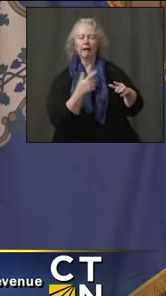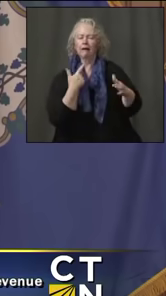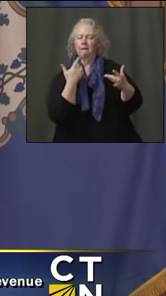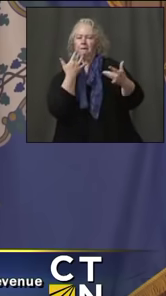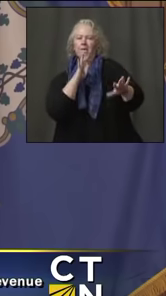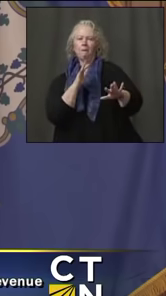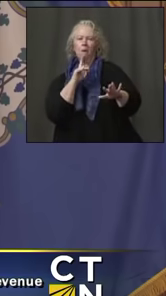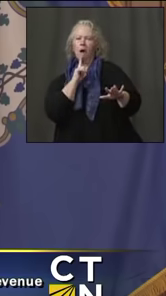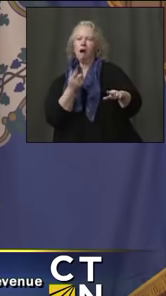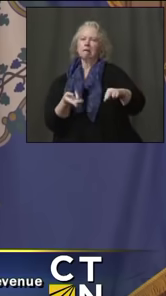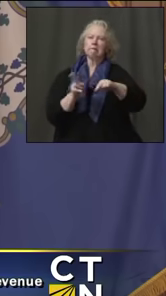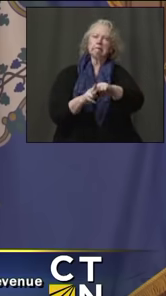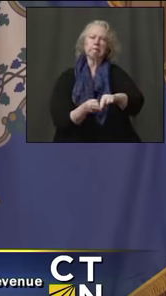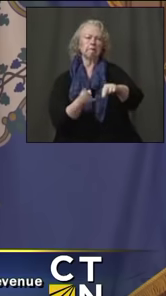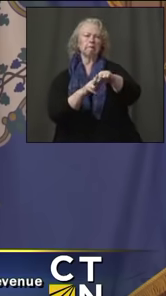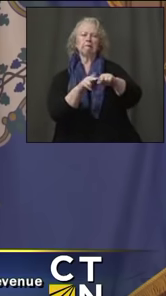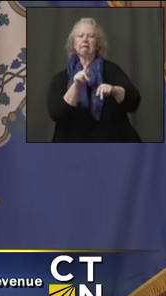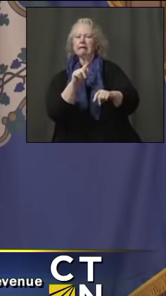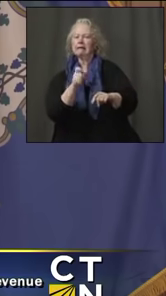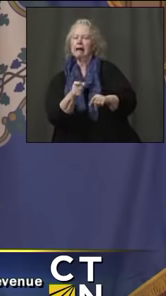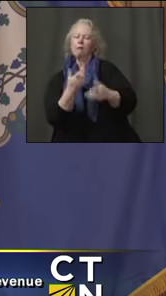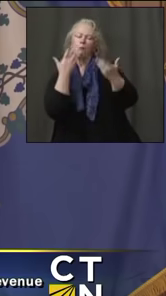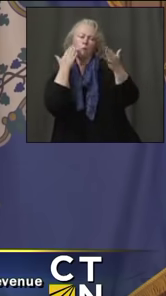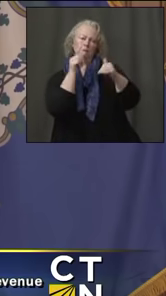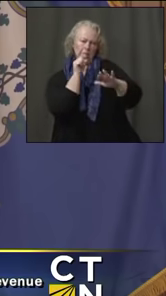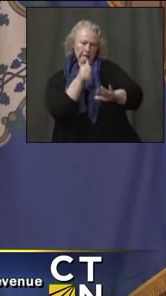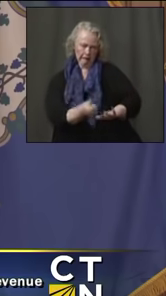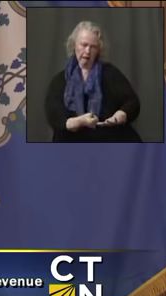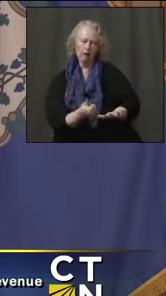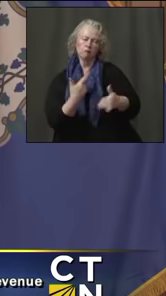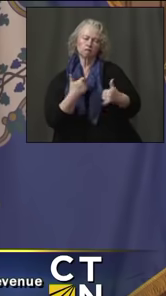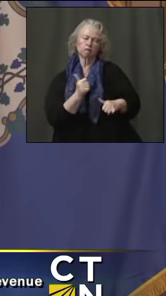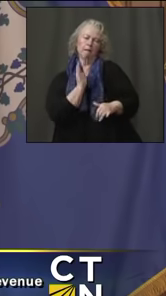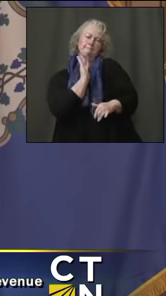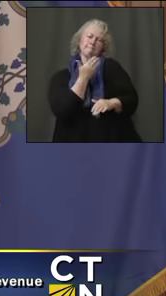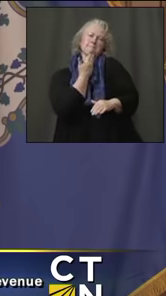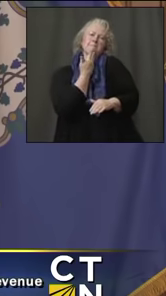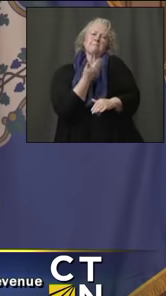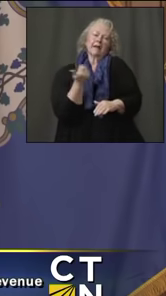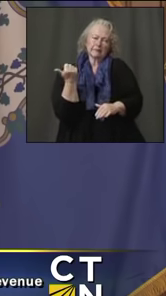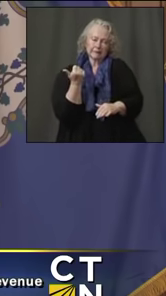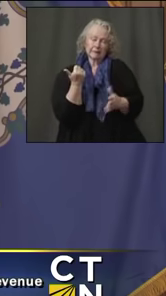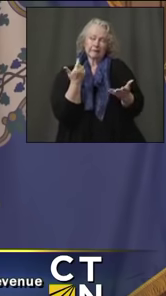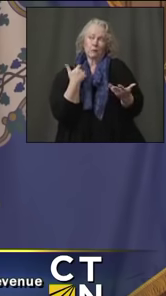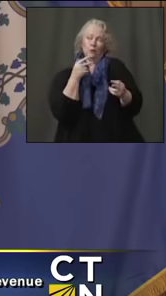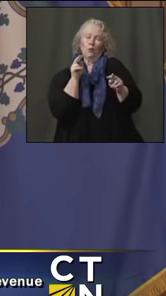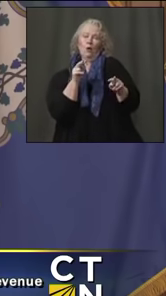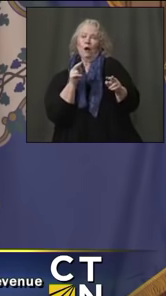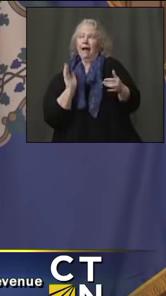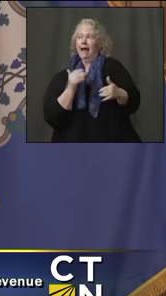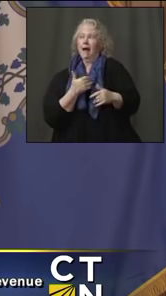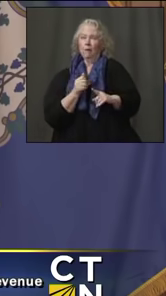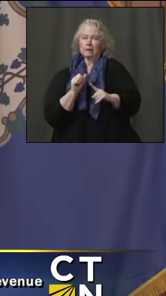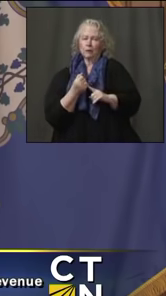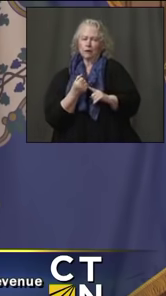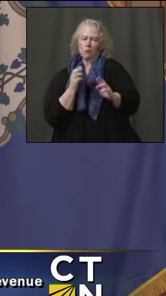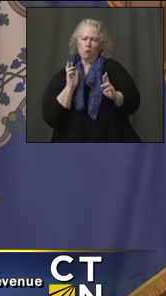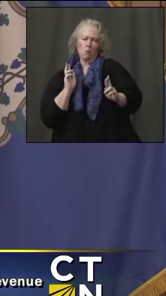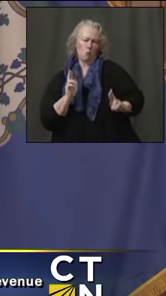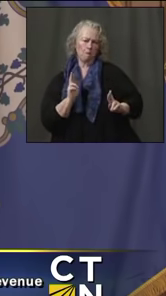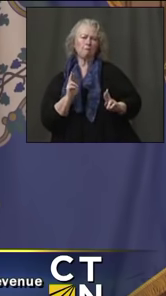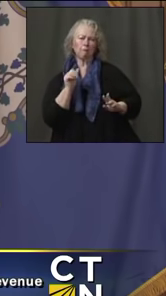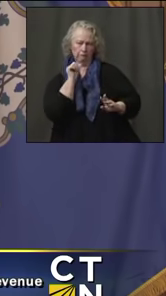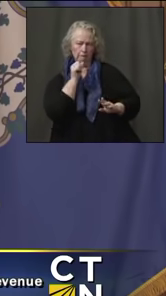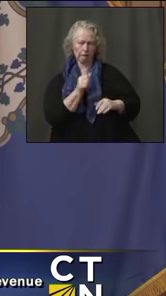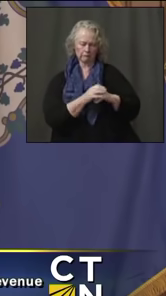of new spending increases, but we're going to try and do best we can, given the current situation, to hold that harmless.